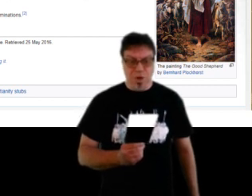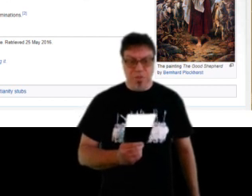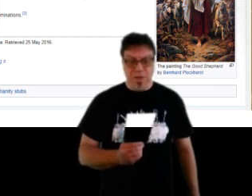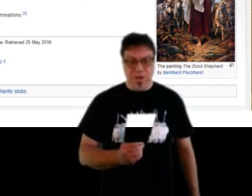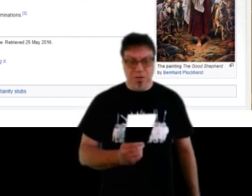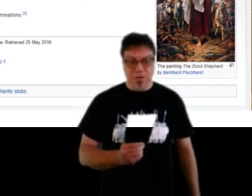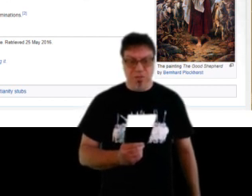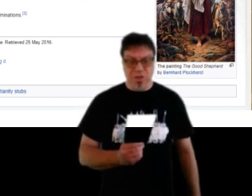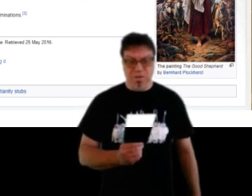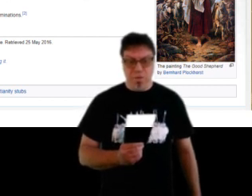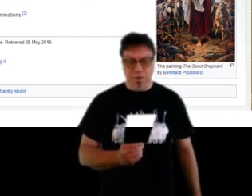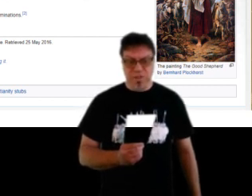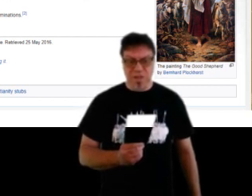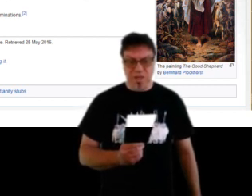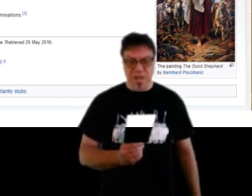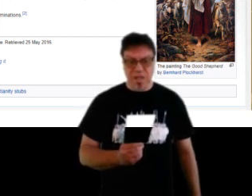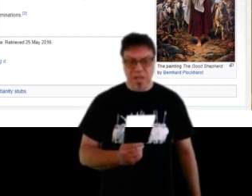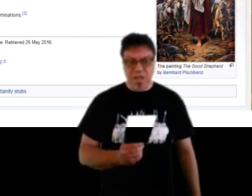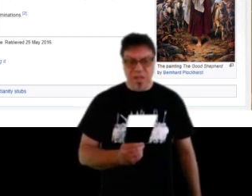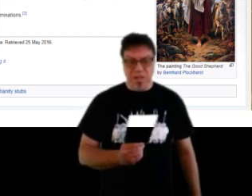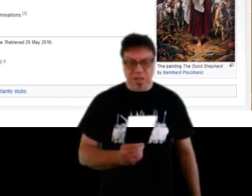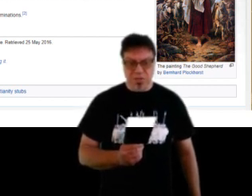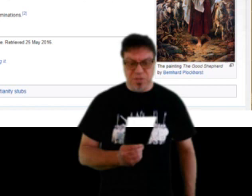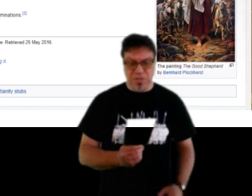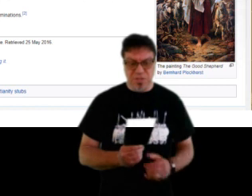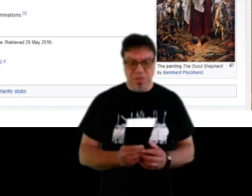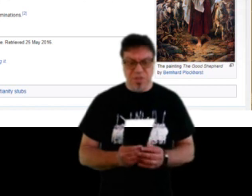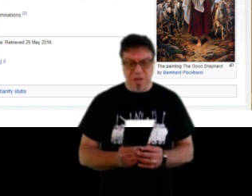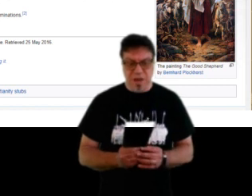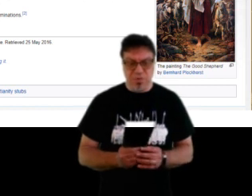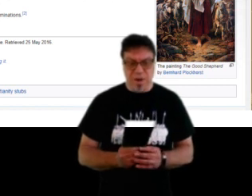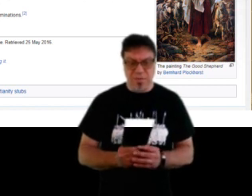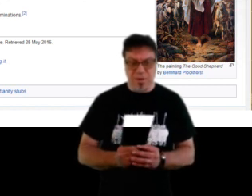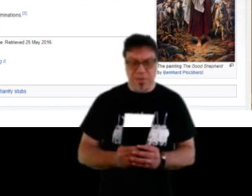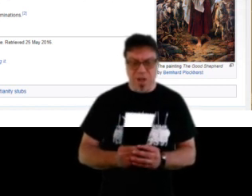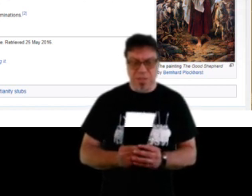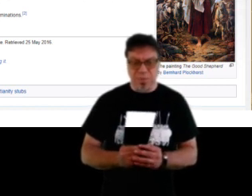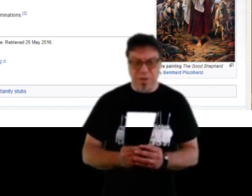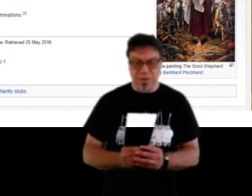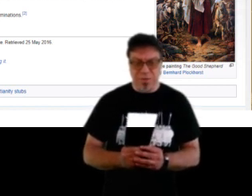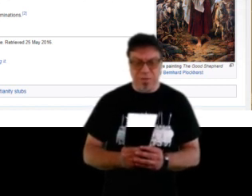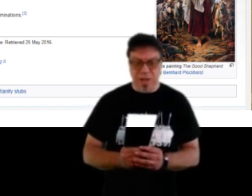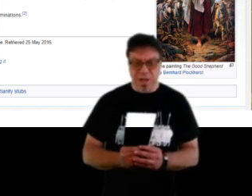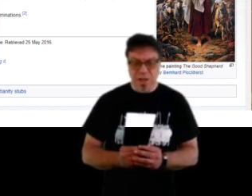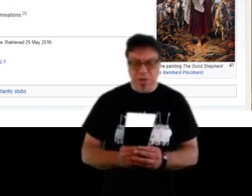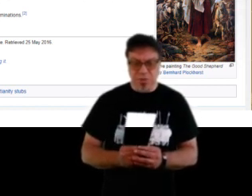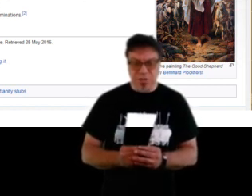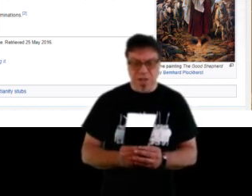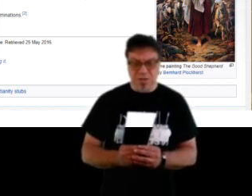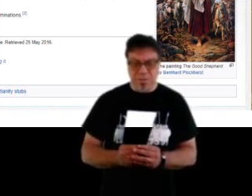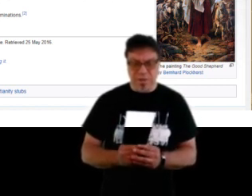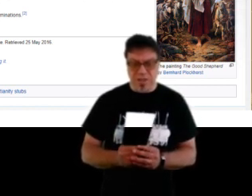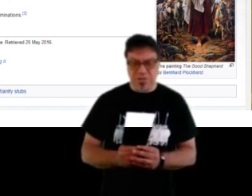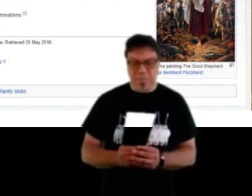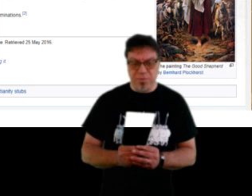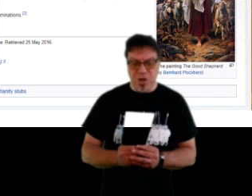Good Shepherd Sunday occurs on the fourth Sunday in the Easter season. The name derives from the gospel reading for the day, which is